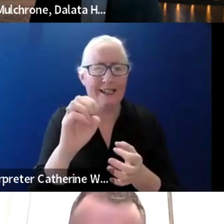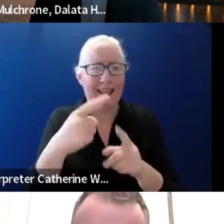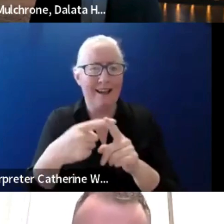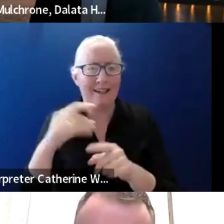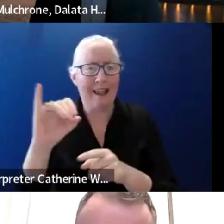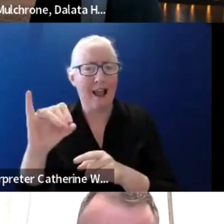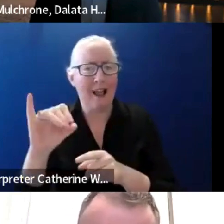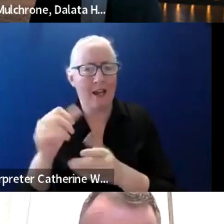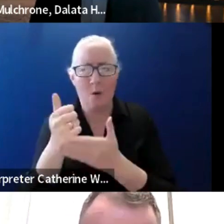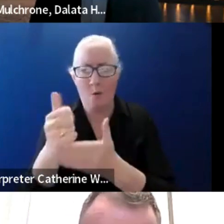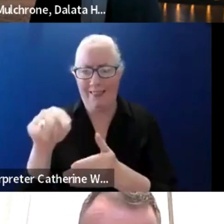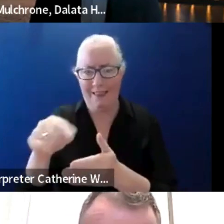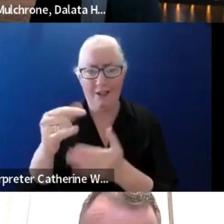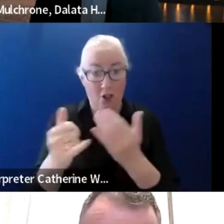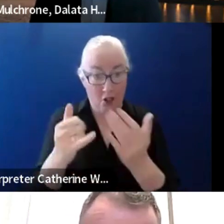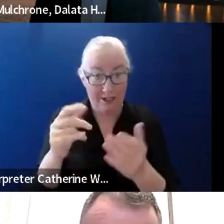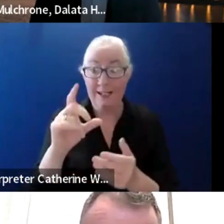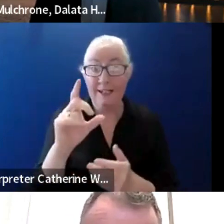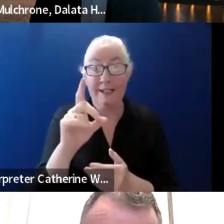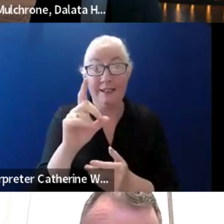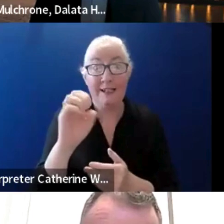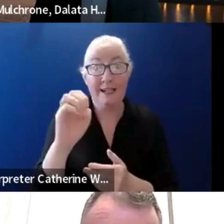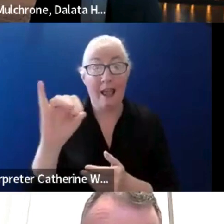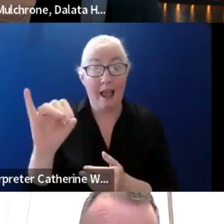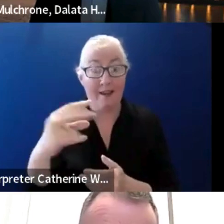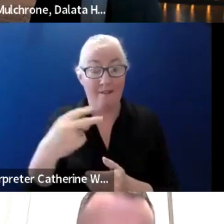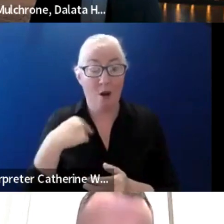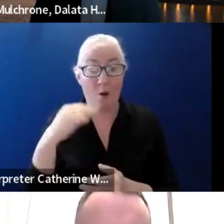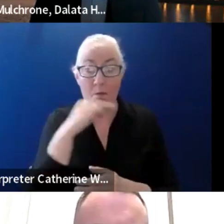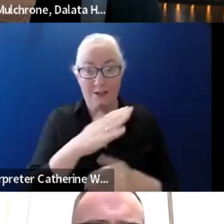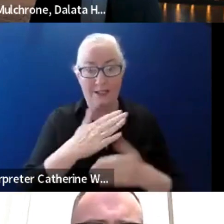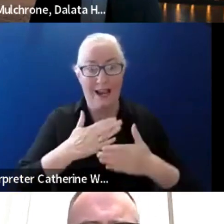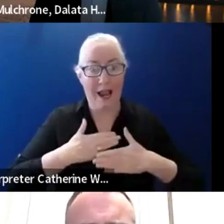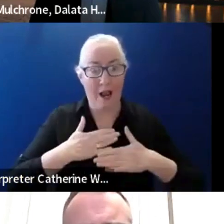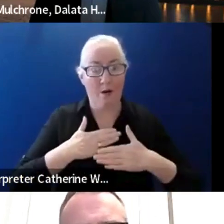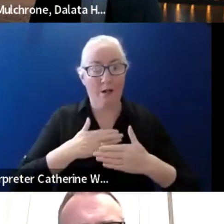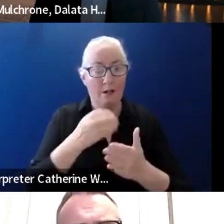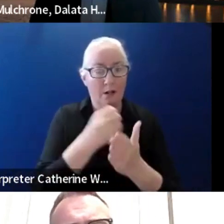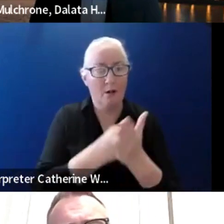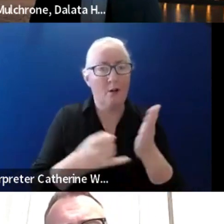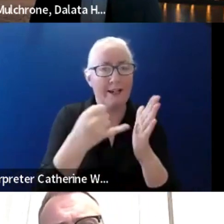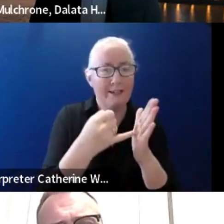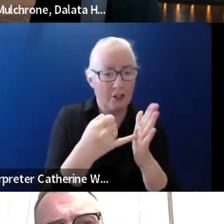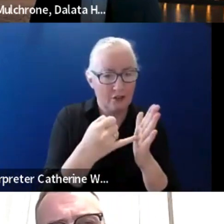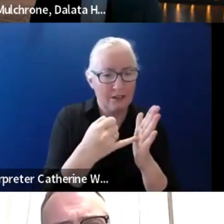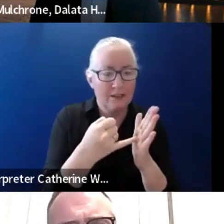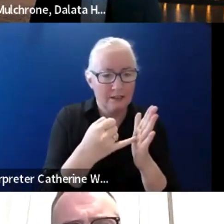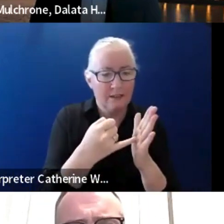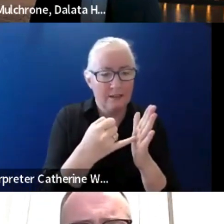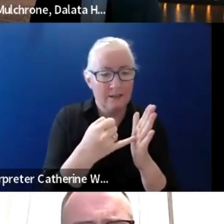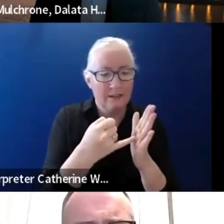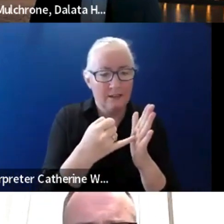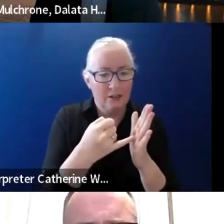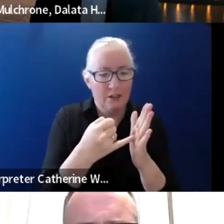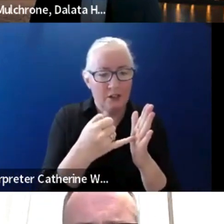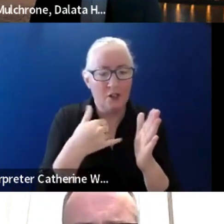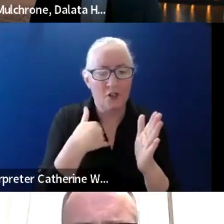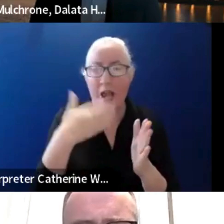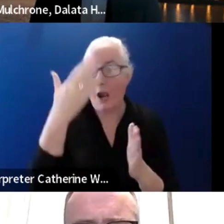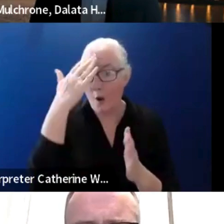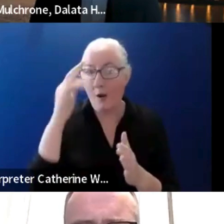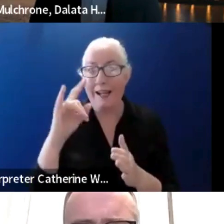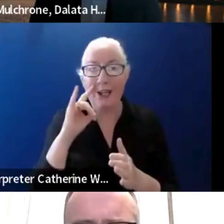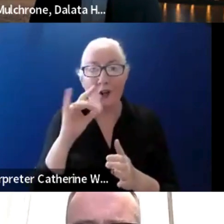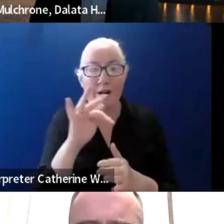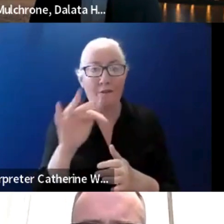Andrew mentioned. D&I is very important to the firm. Very often, I know from even hearing about some